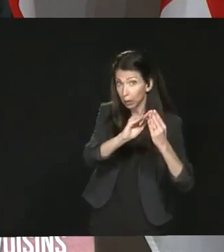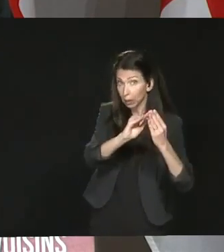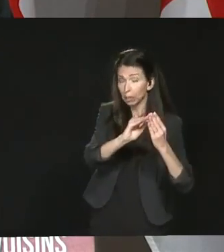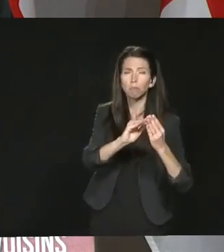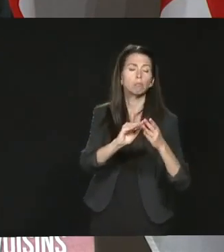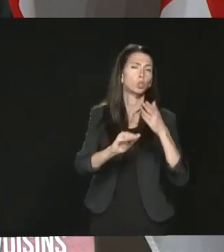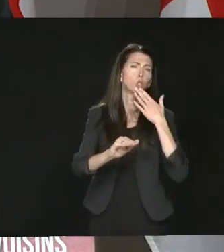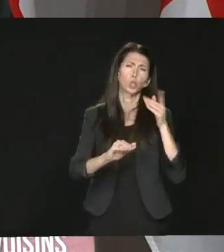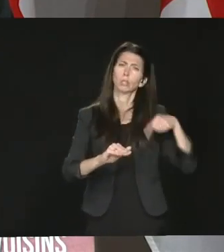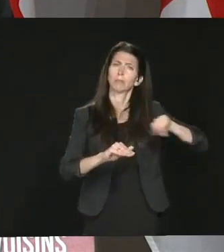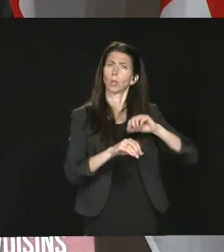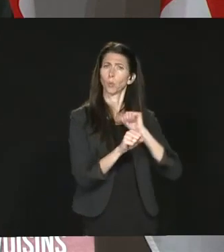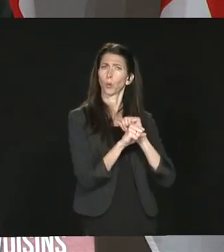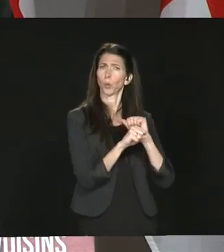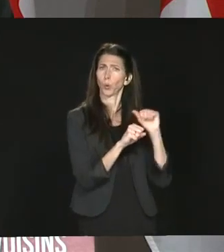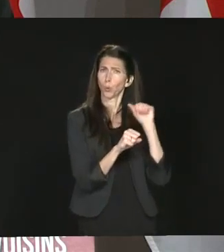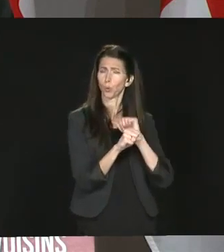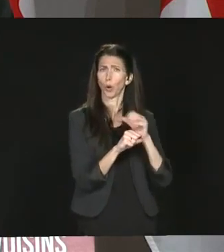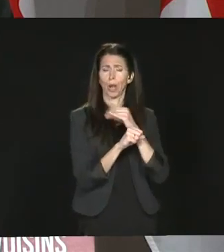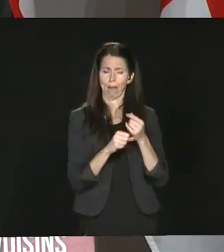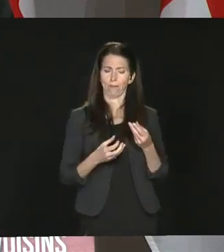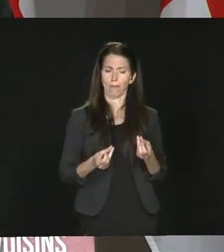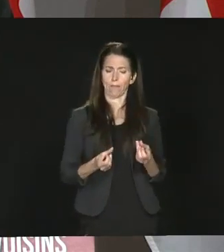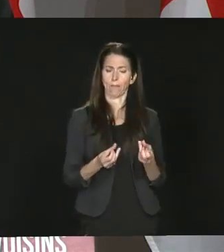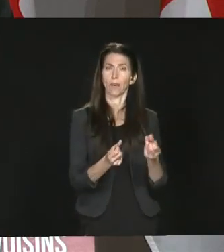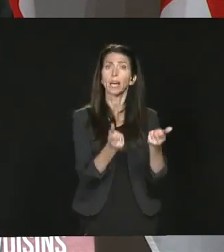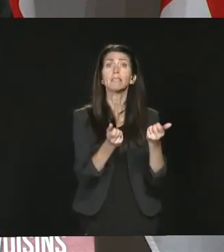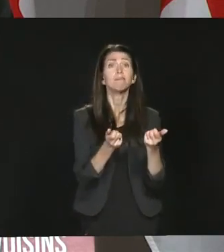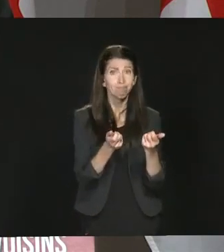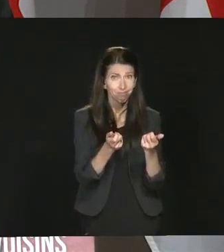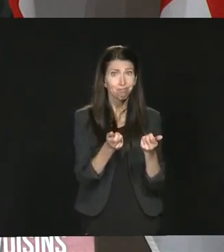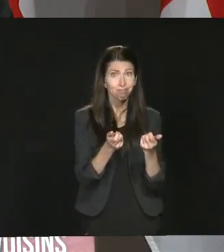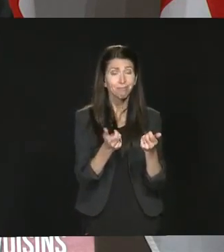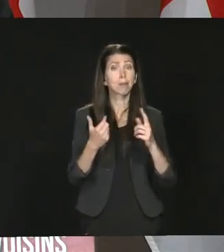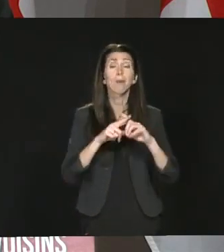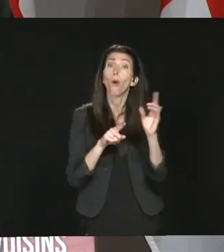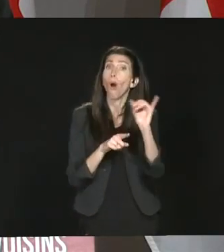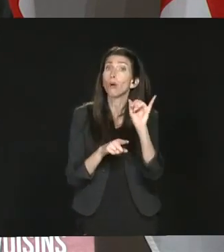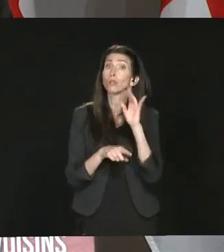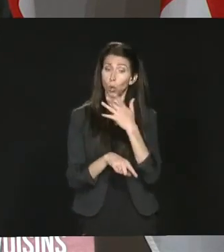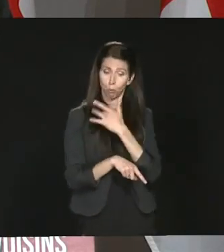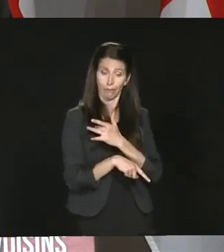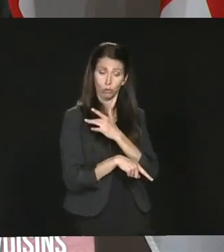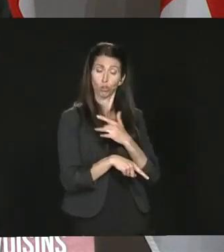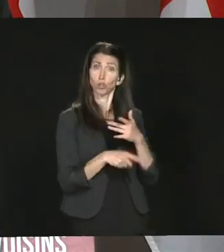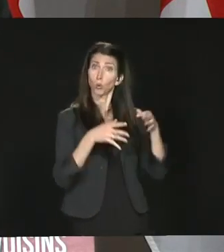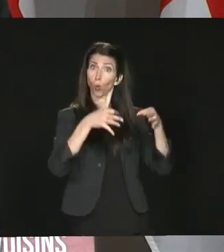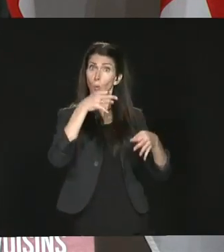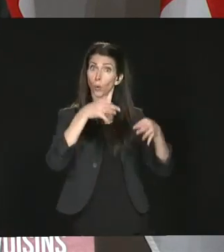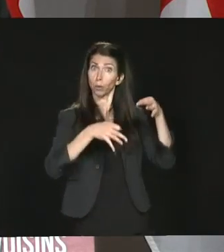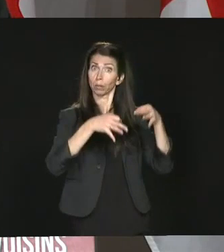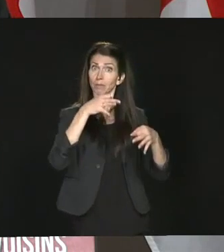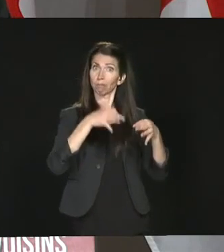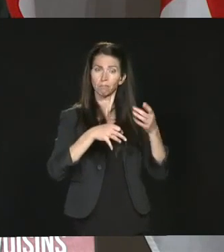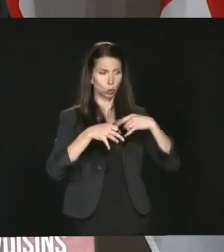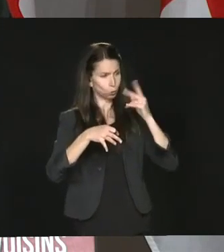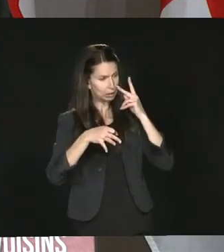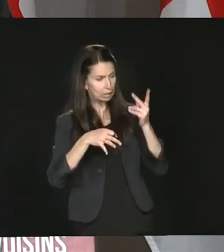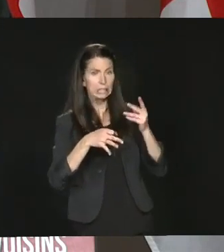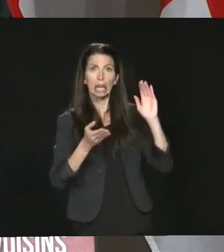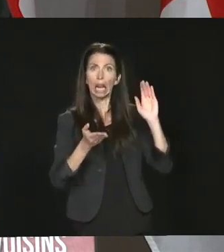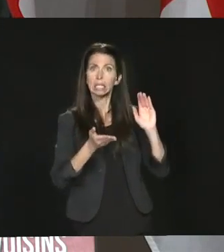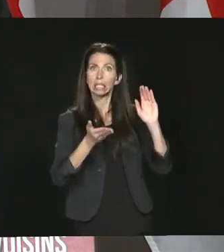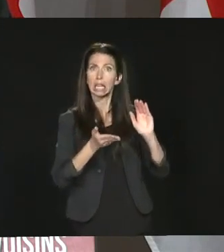result of work that's being done in our provincial institution, our provincial courts, we've seen fewer people coming into the federal system as well. But we